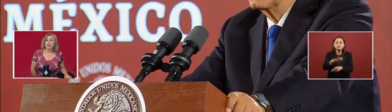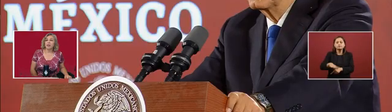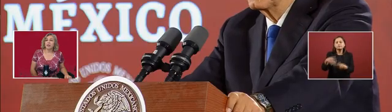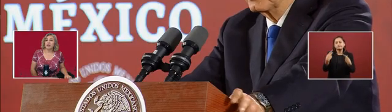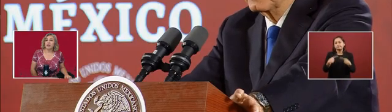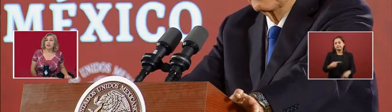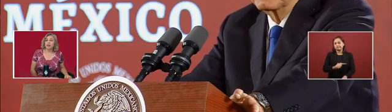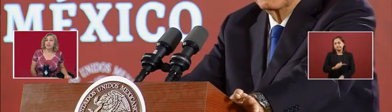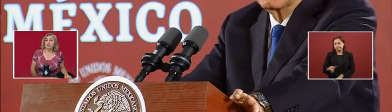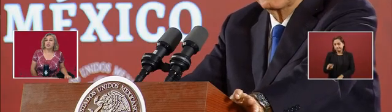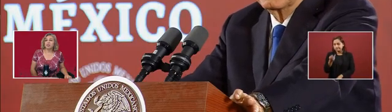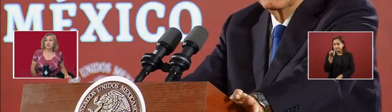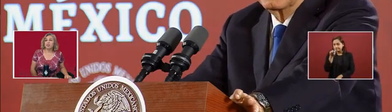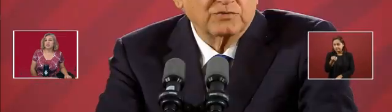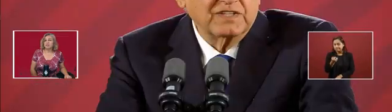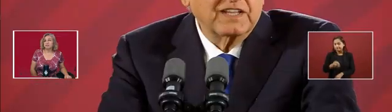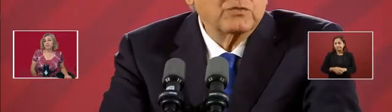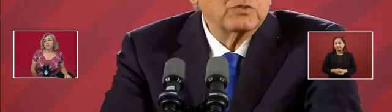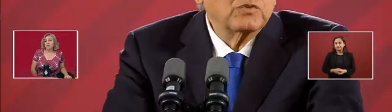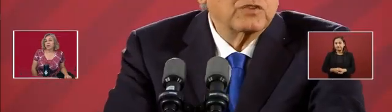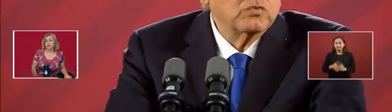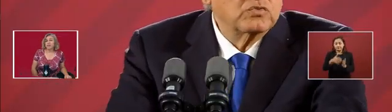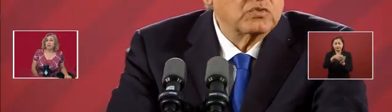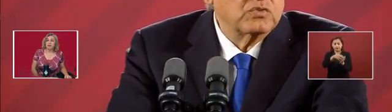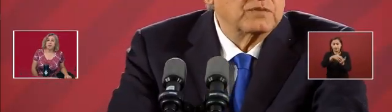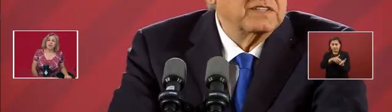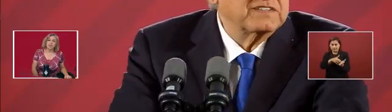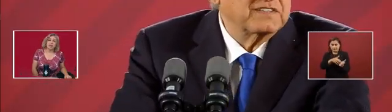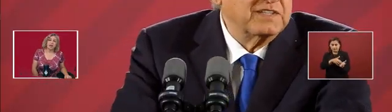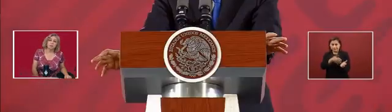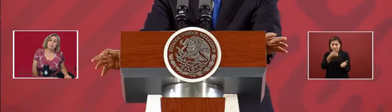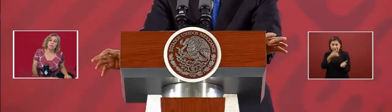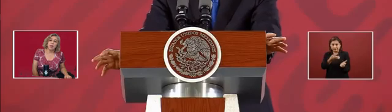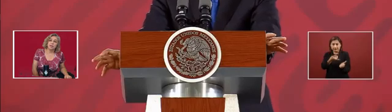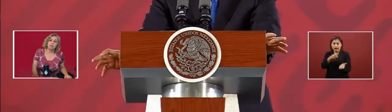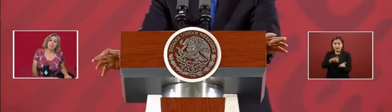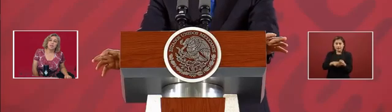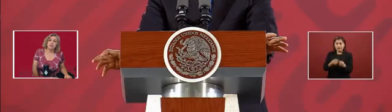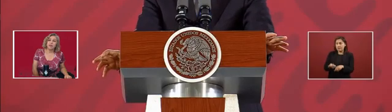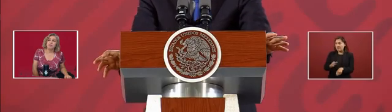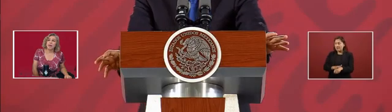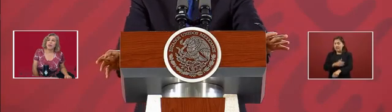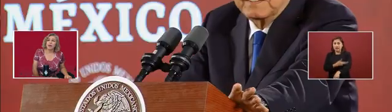that in a respectful way, without